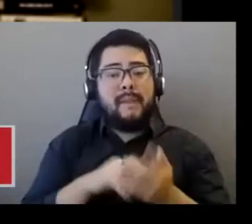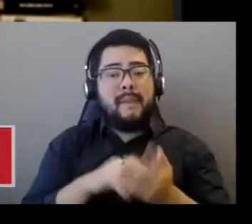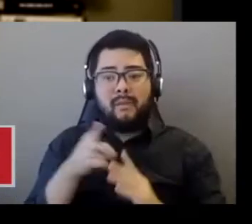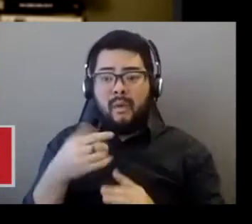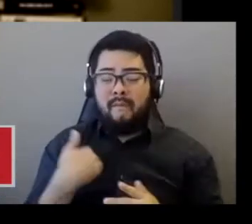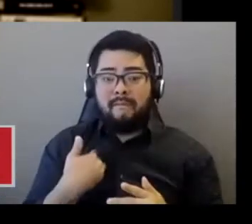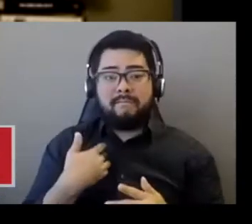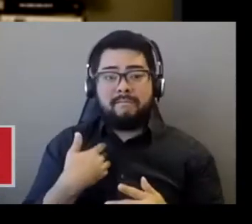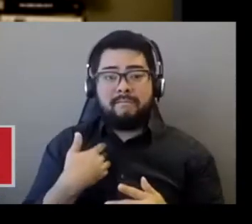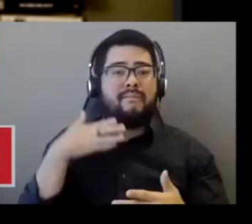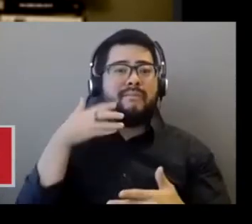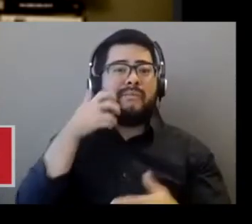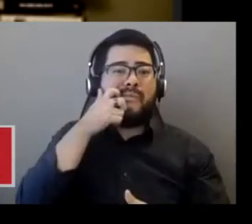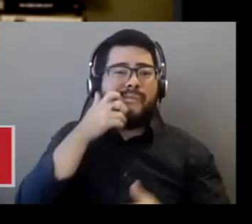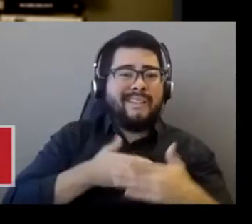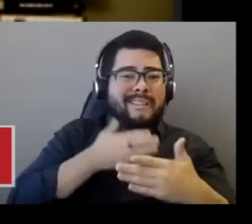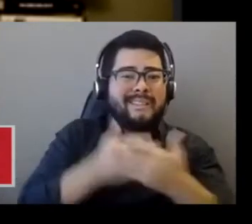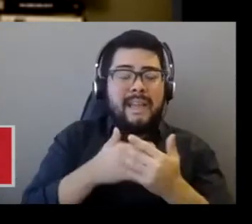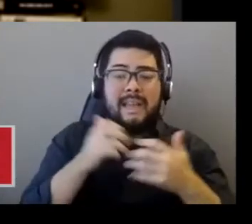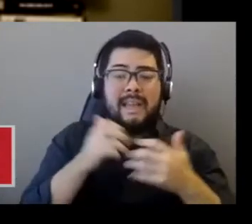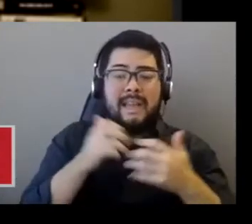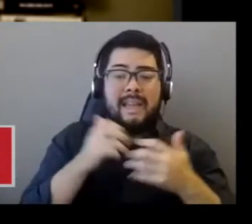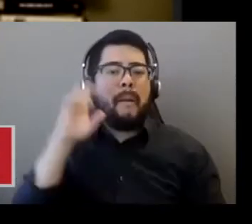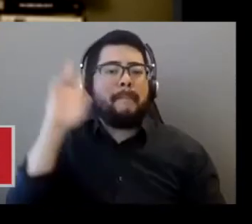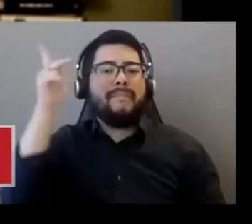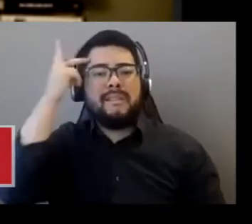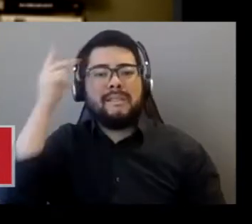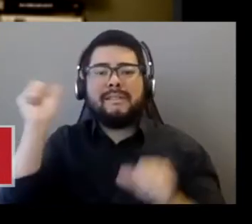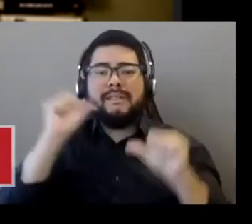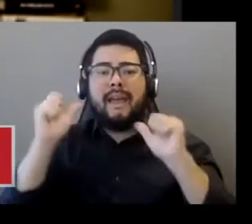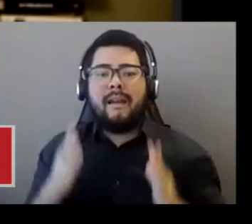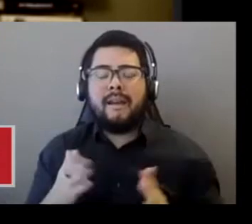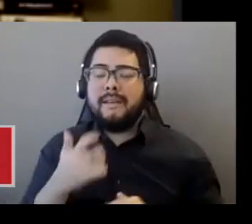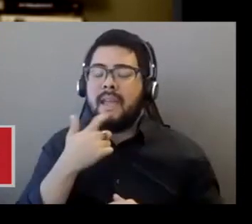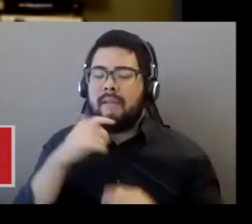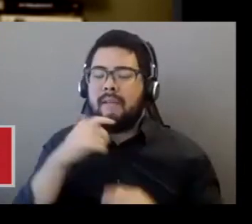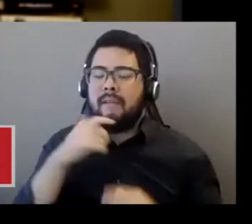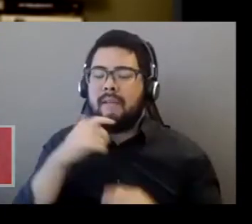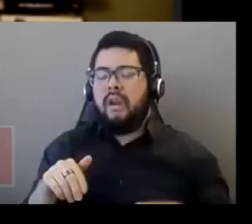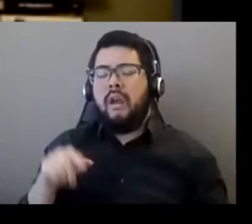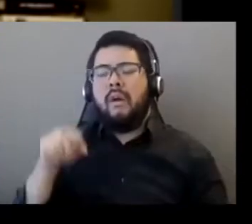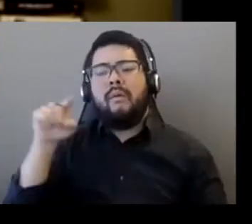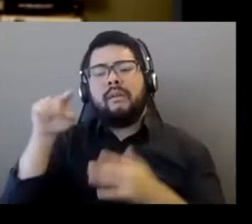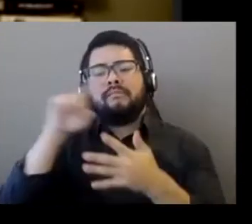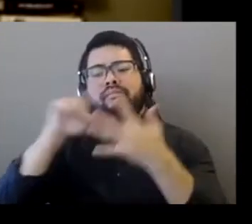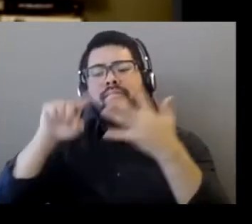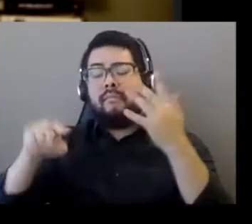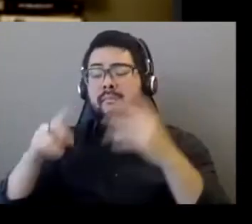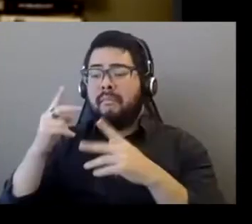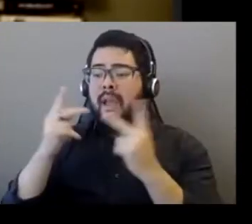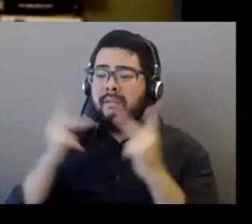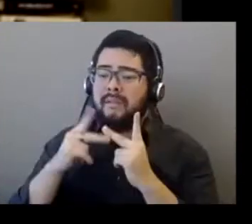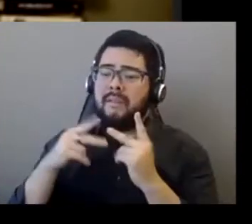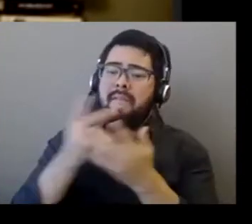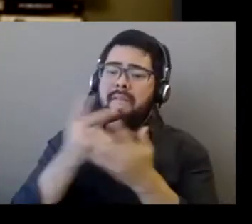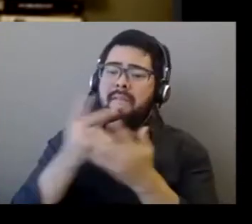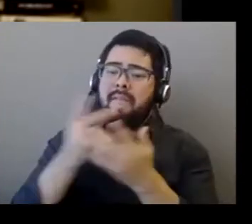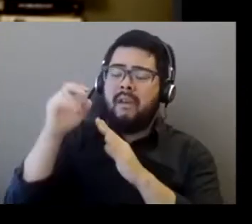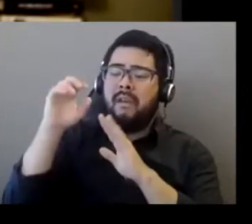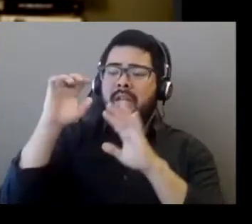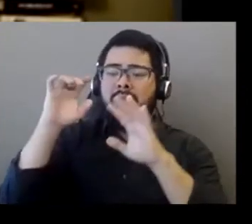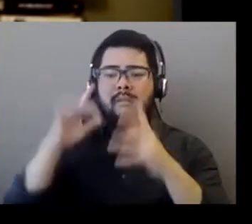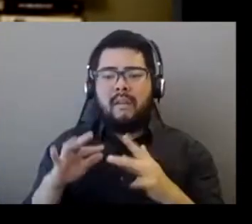understand the world, political scientists talking about, well, these countries, they're failed states and so on. Oh my God, you have a failed